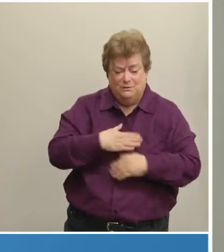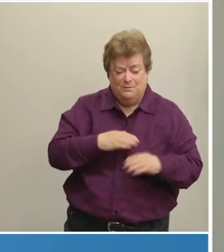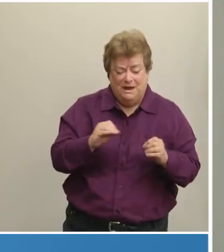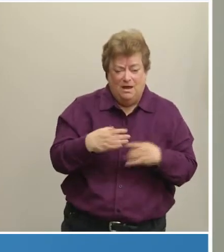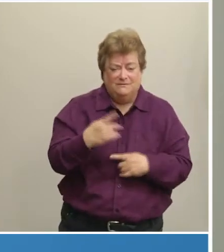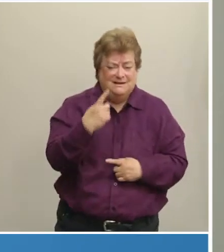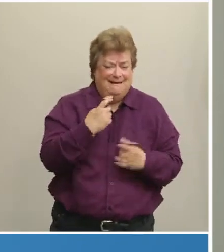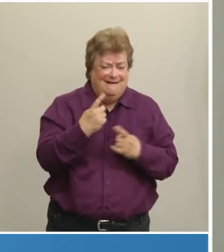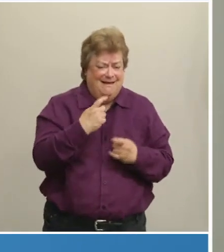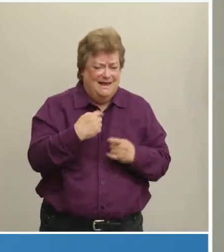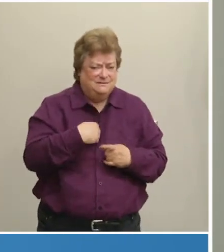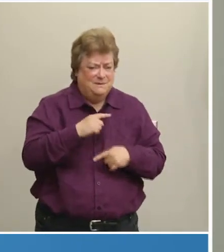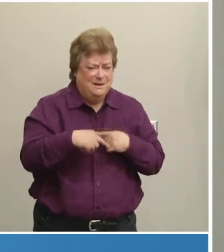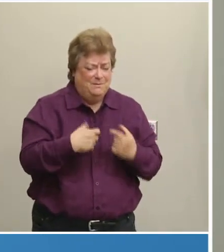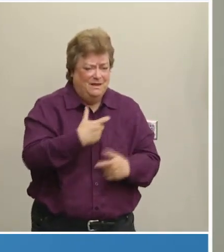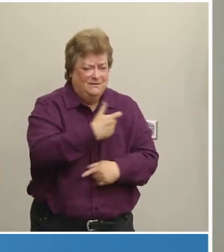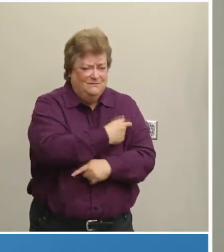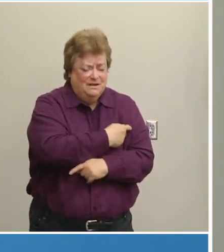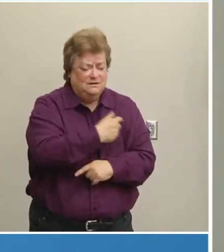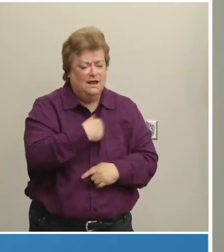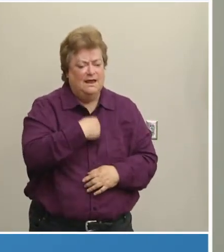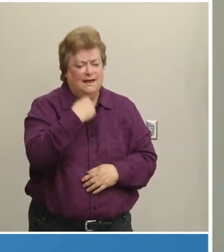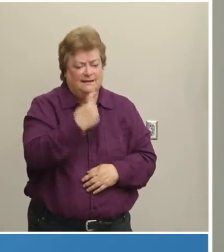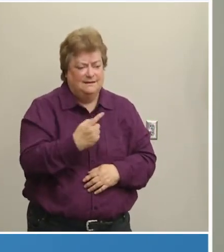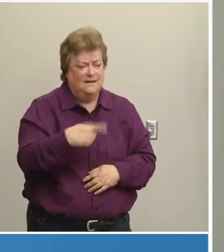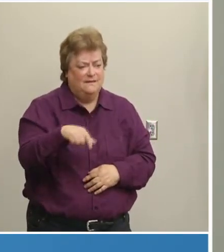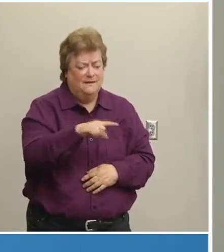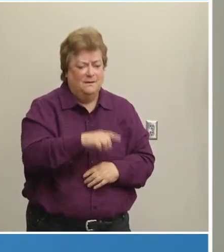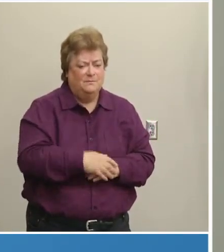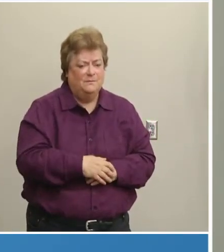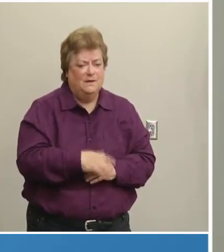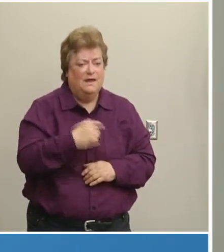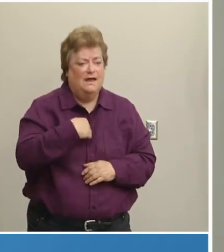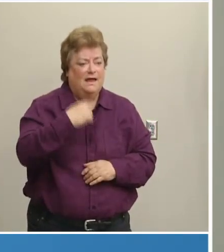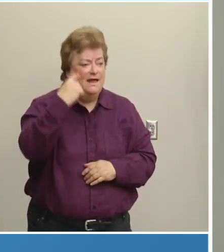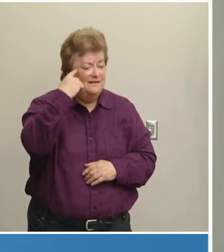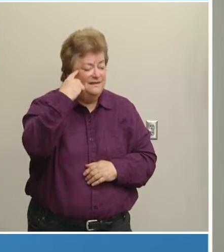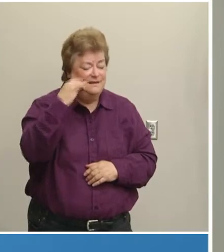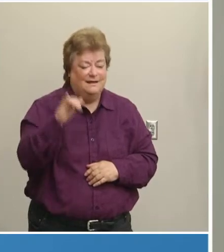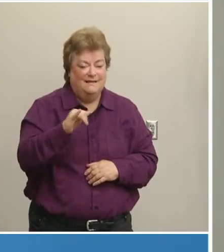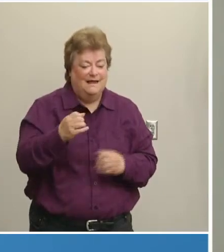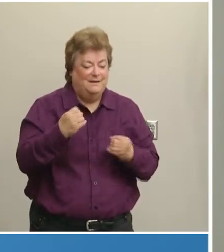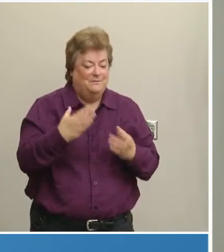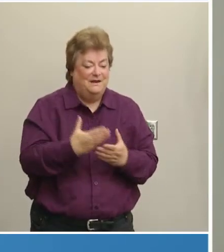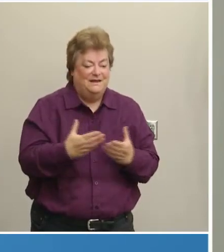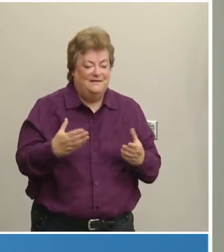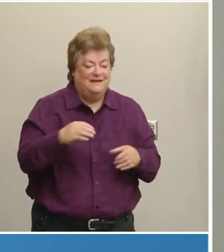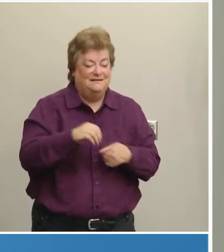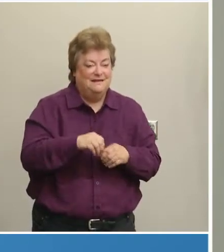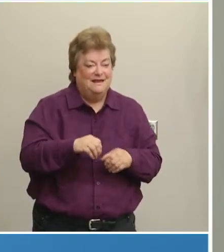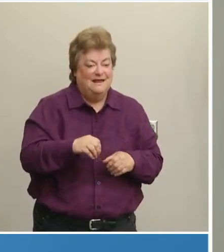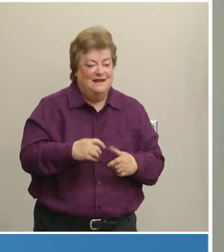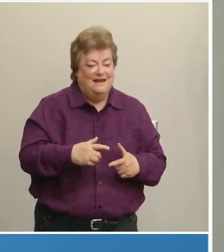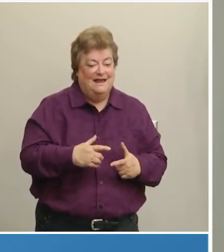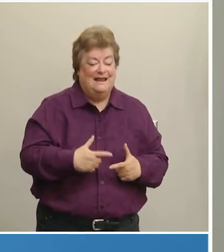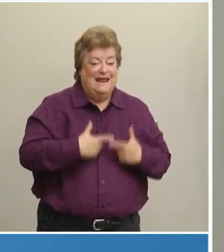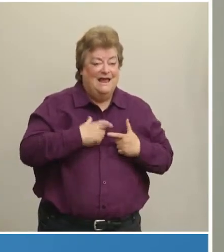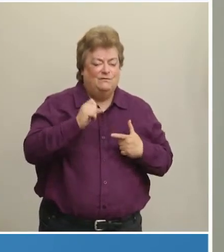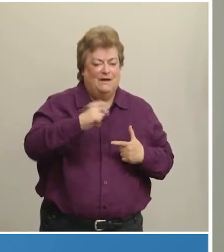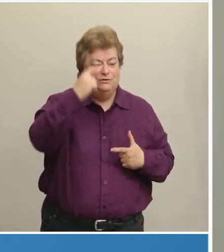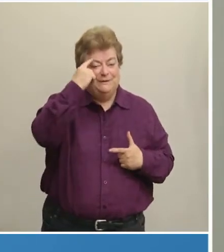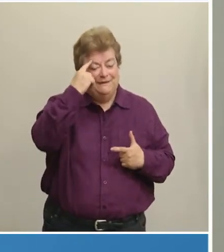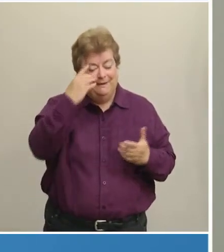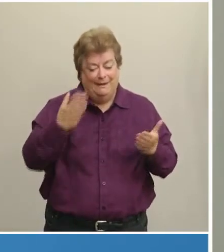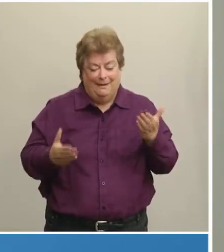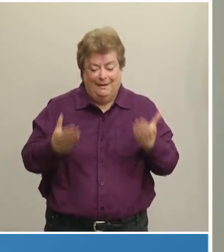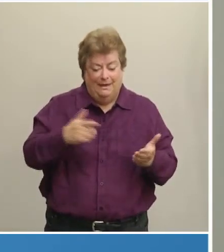the vaccine, I tell them that I think it's like many things in life, we have to take the risk versus the benefit. So what's the